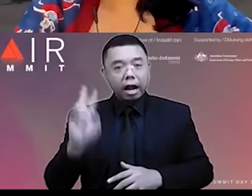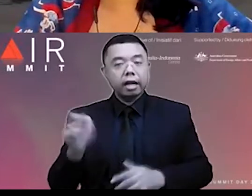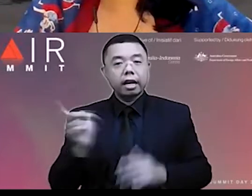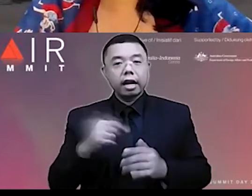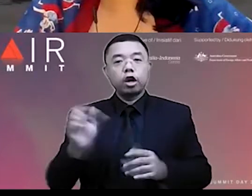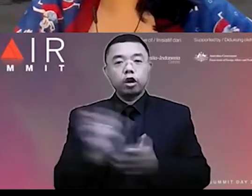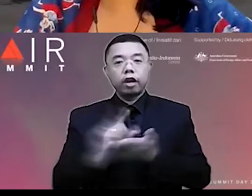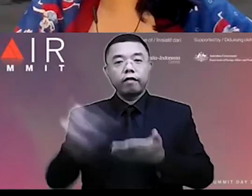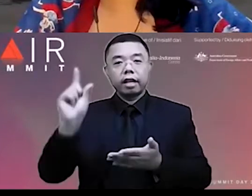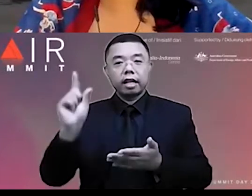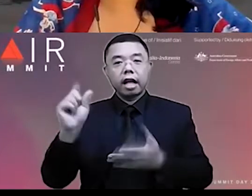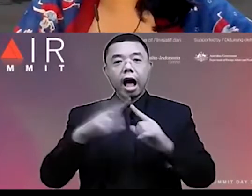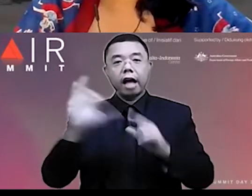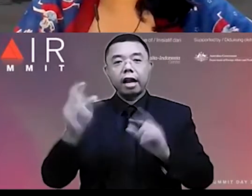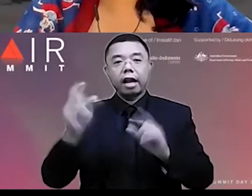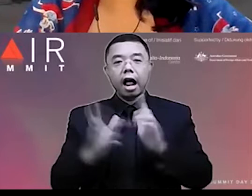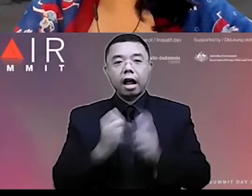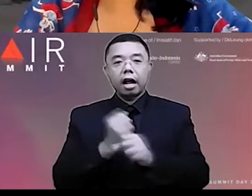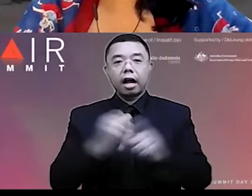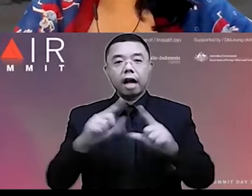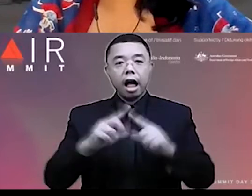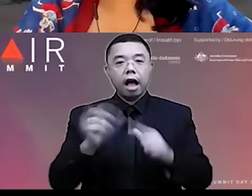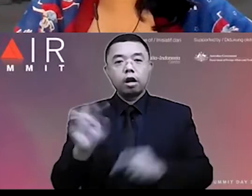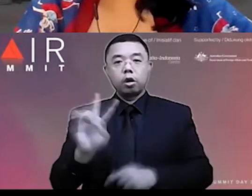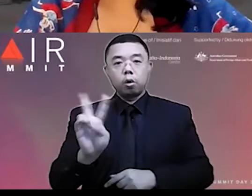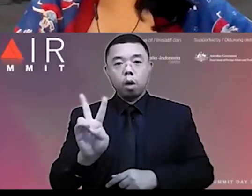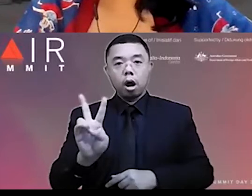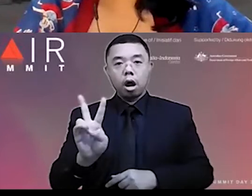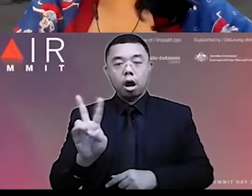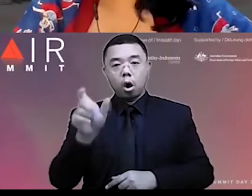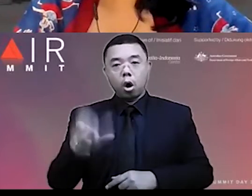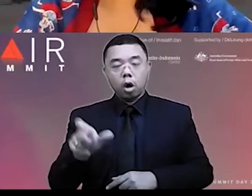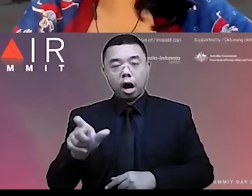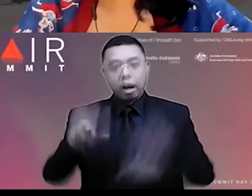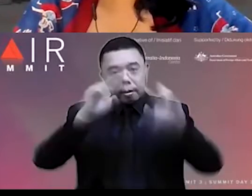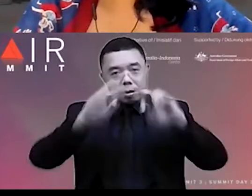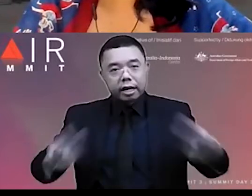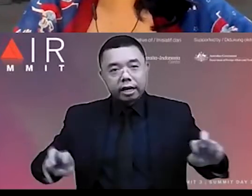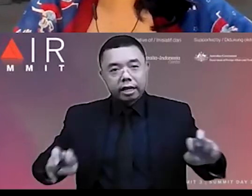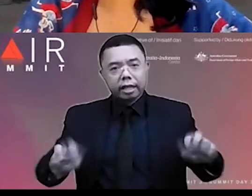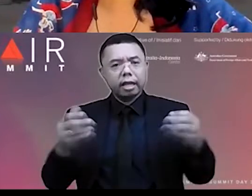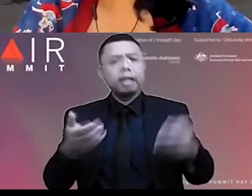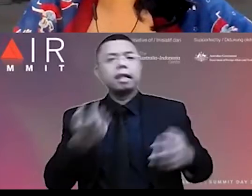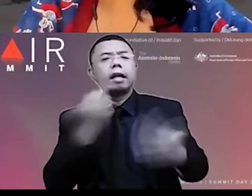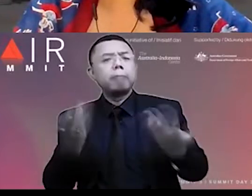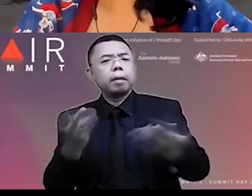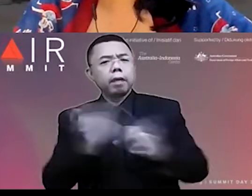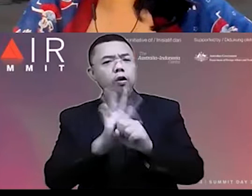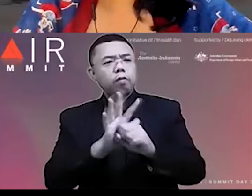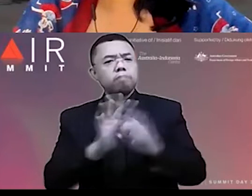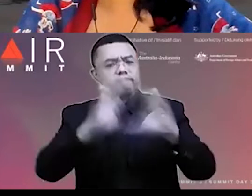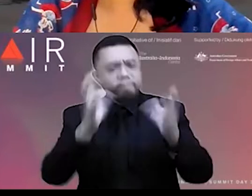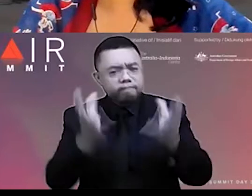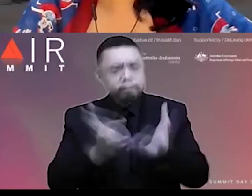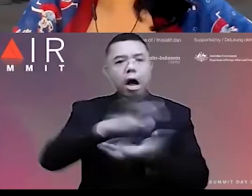two co-leads of the research into how COVID-19 has impacted the tourism industry in Indonesia.